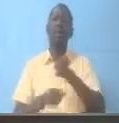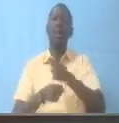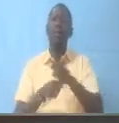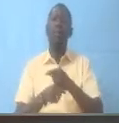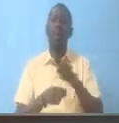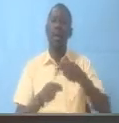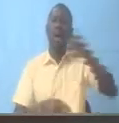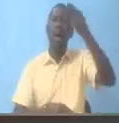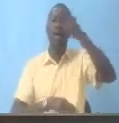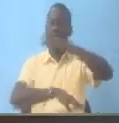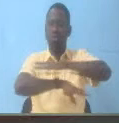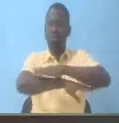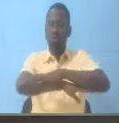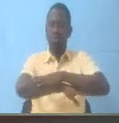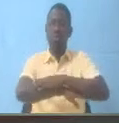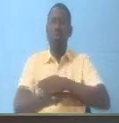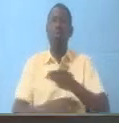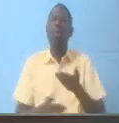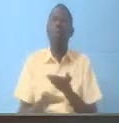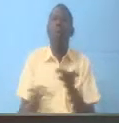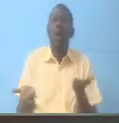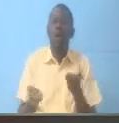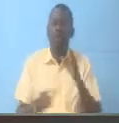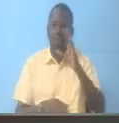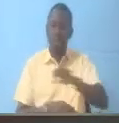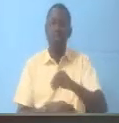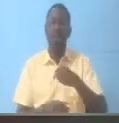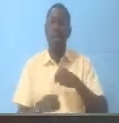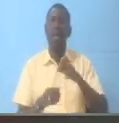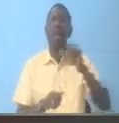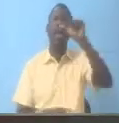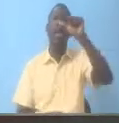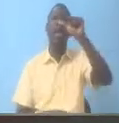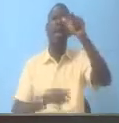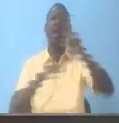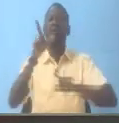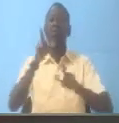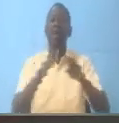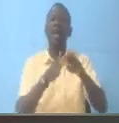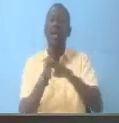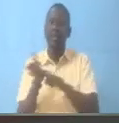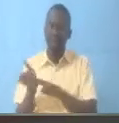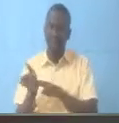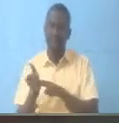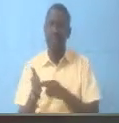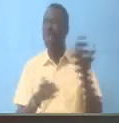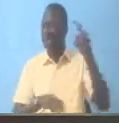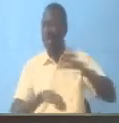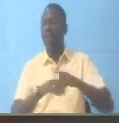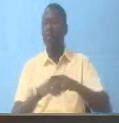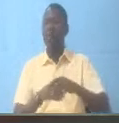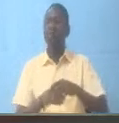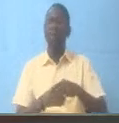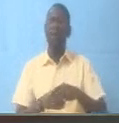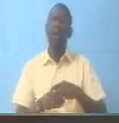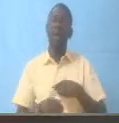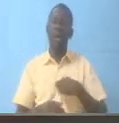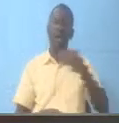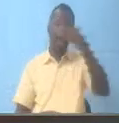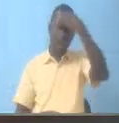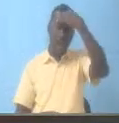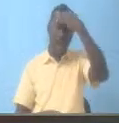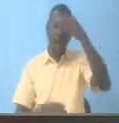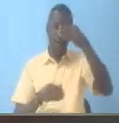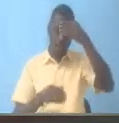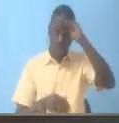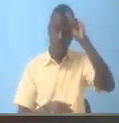School, where I did my A levels. Ma def fa nak ma xamam A levels. I was the head boy at Gambia High School. jamono jooju nag